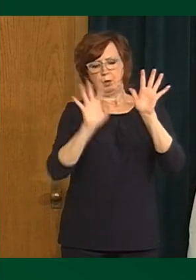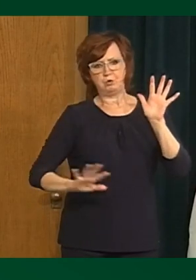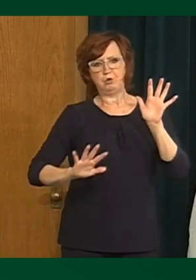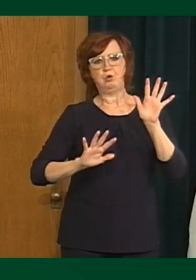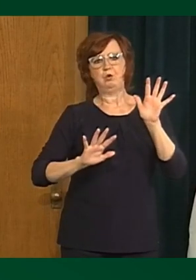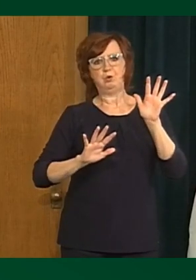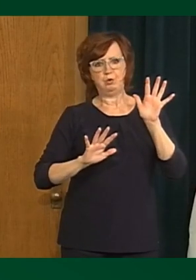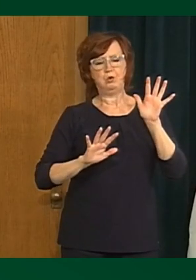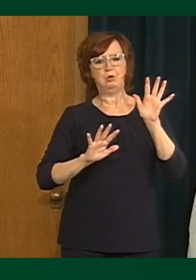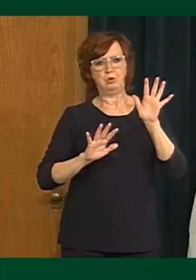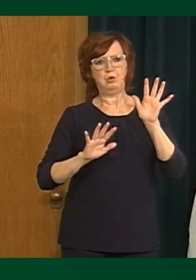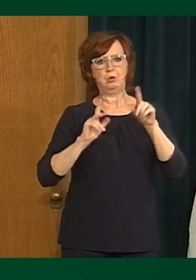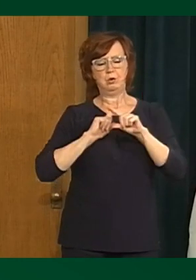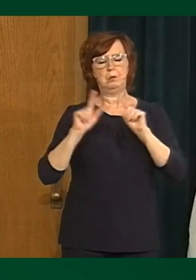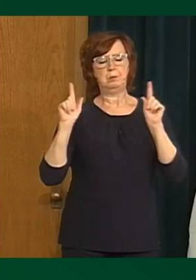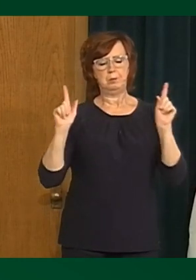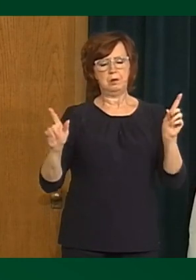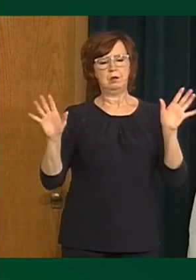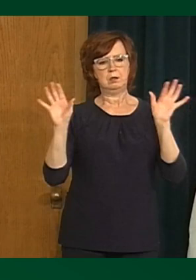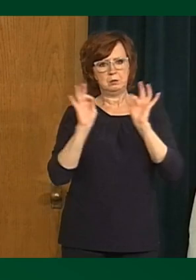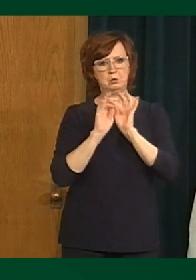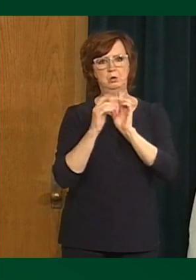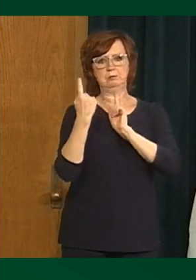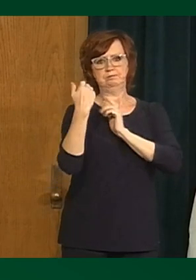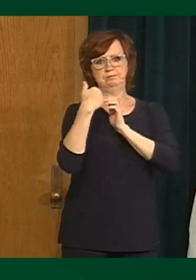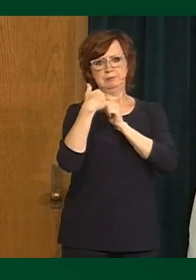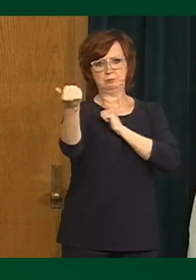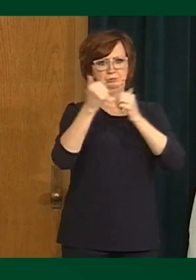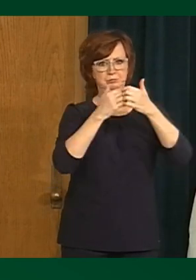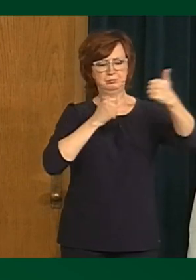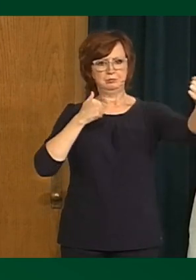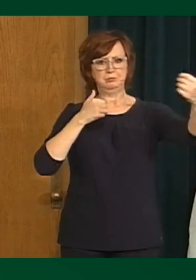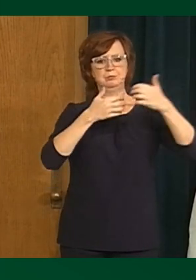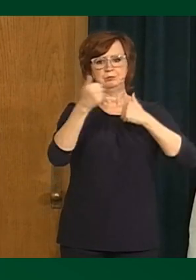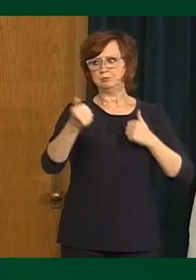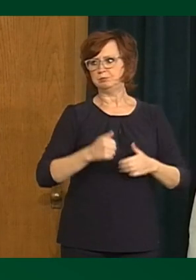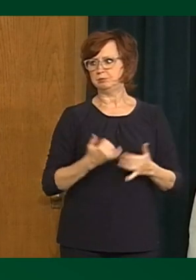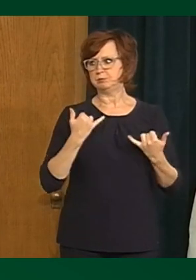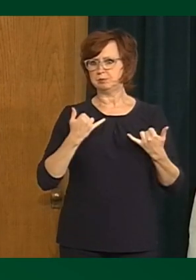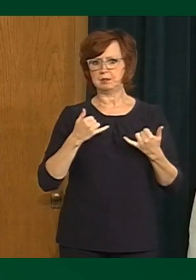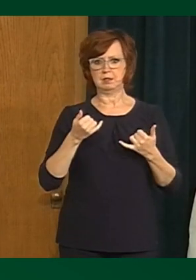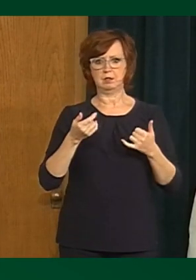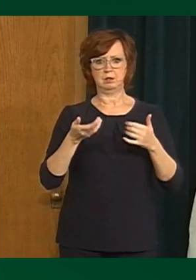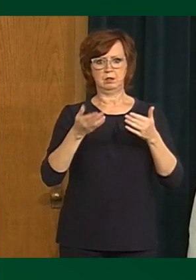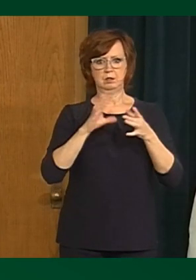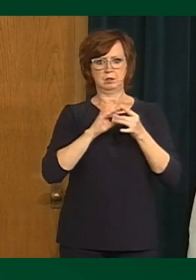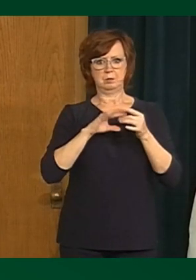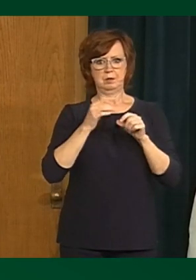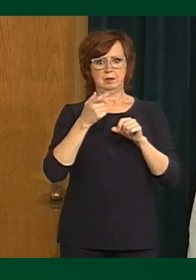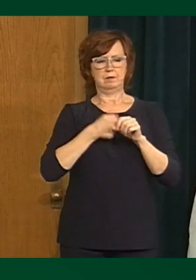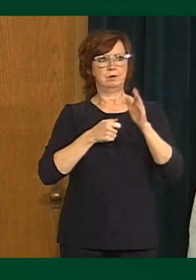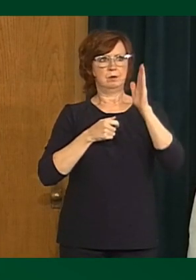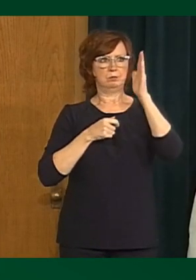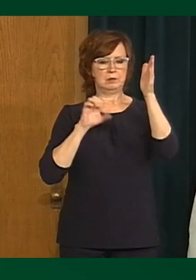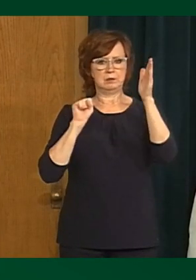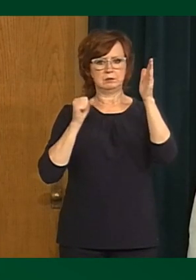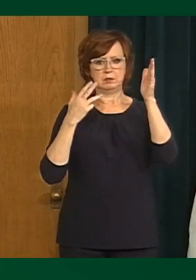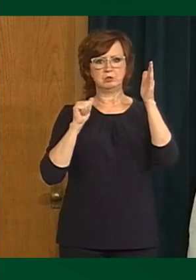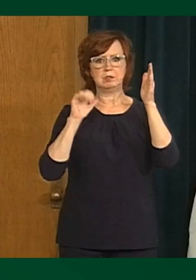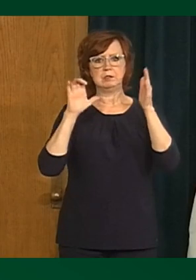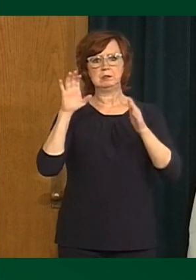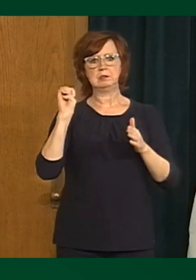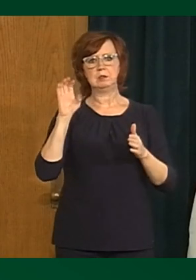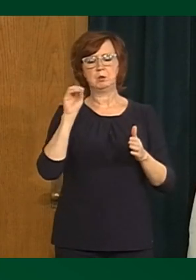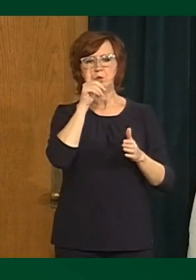shopping or going to work is really important. Thank you. We now have an opening comment from SHA CEO